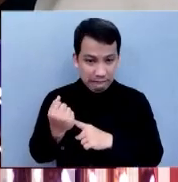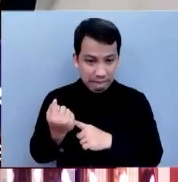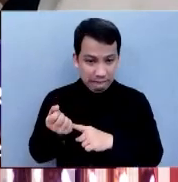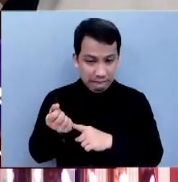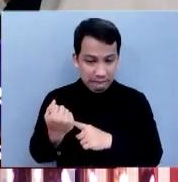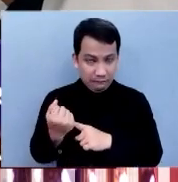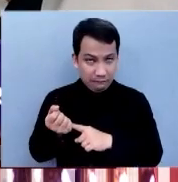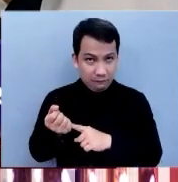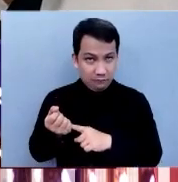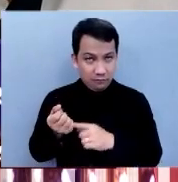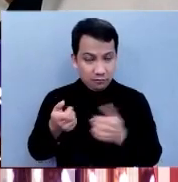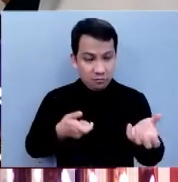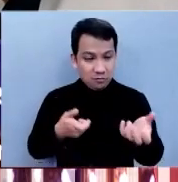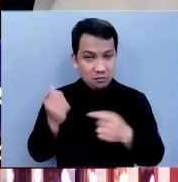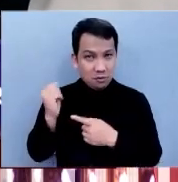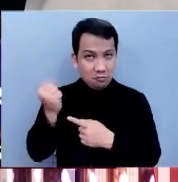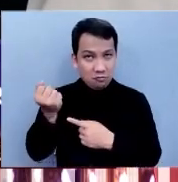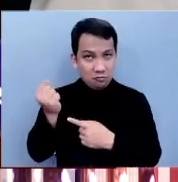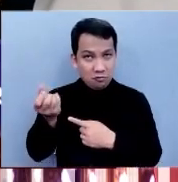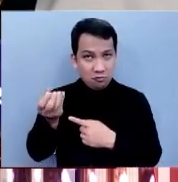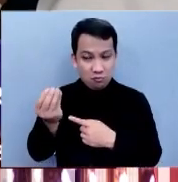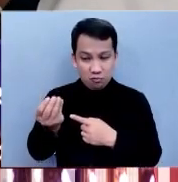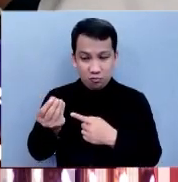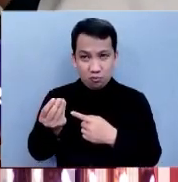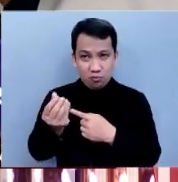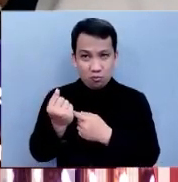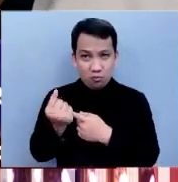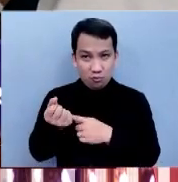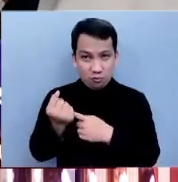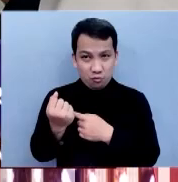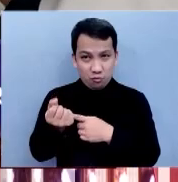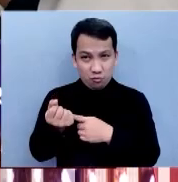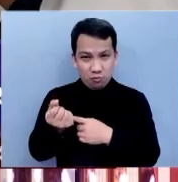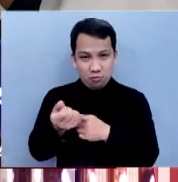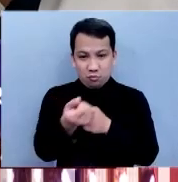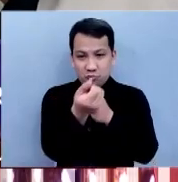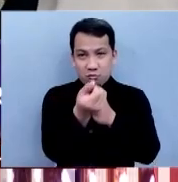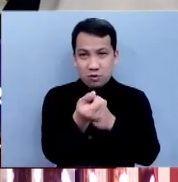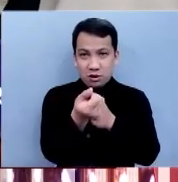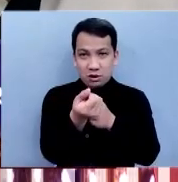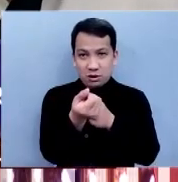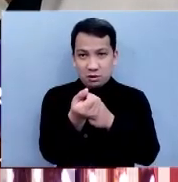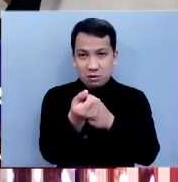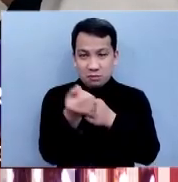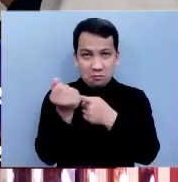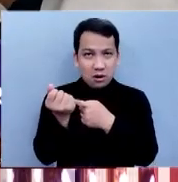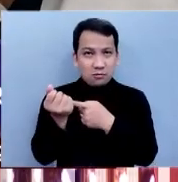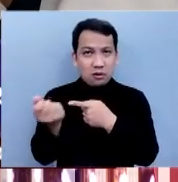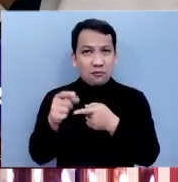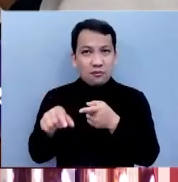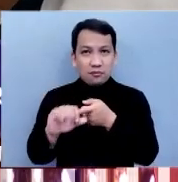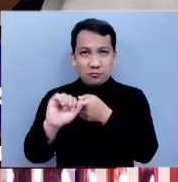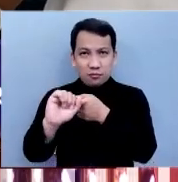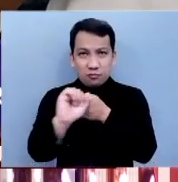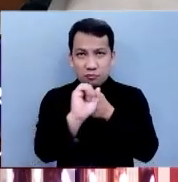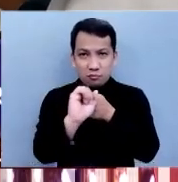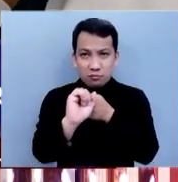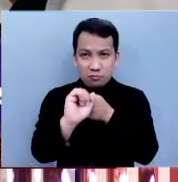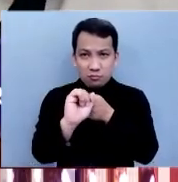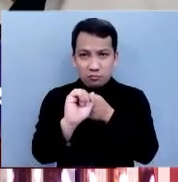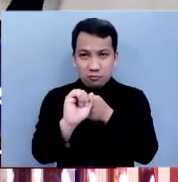me, ha, in my opinion, and in my belief, hindi eh. Dahil, ano yan, for special forces